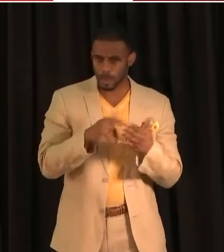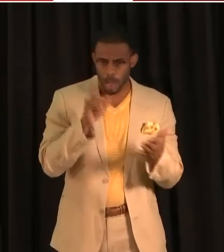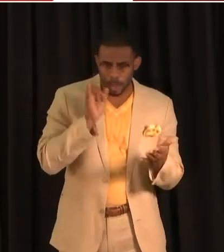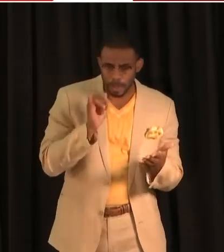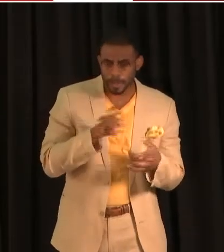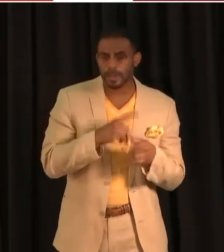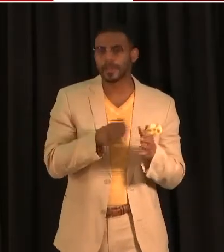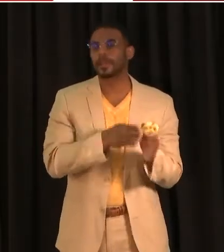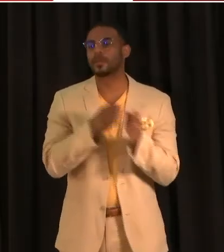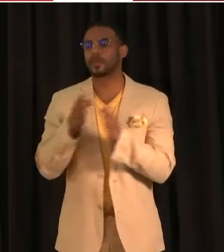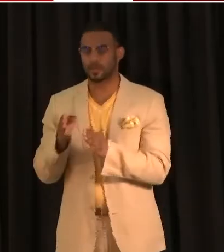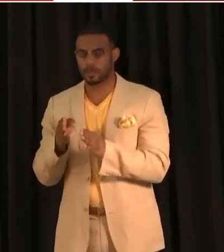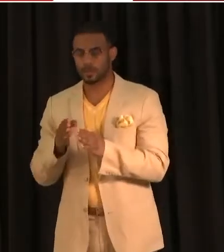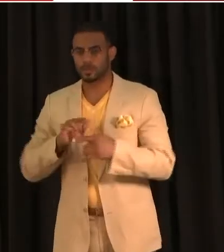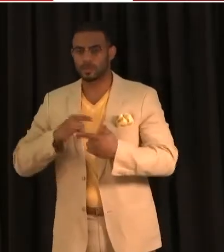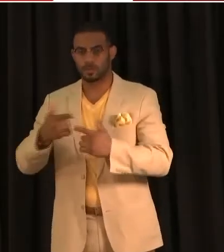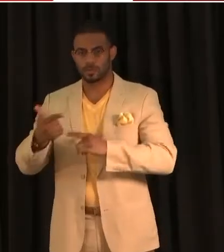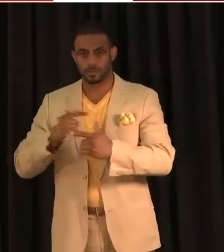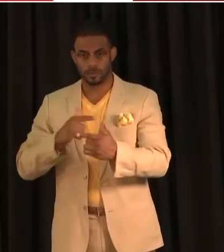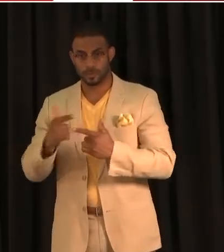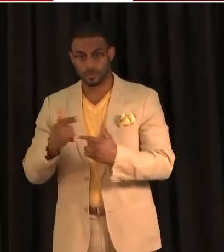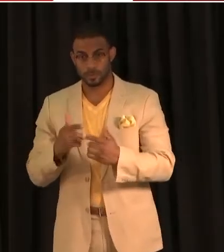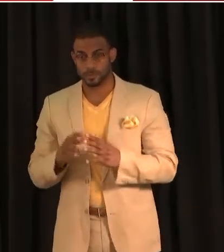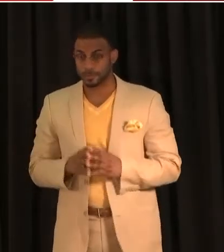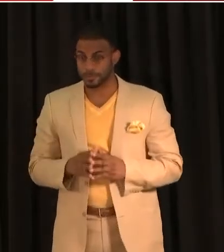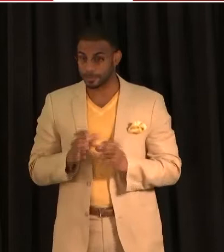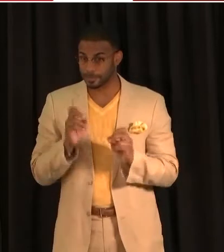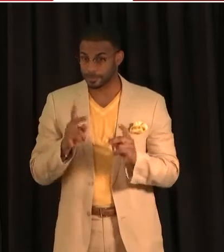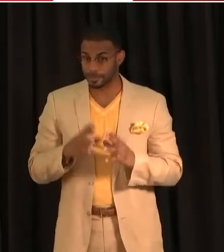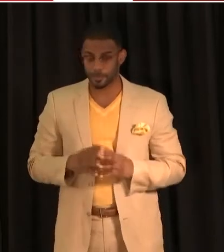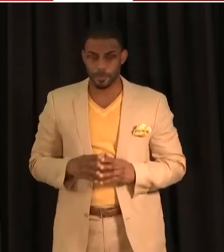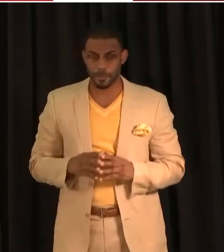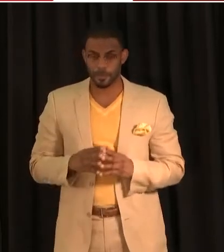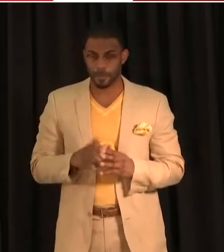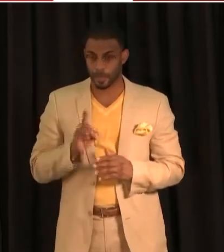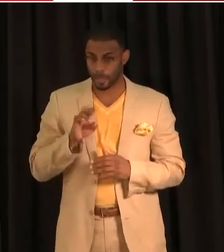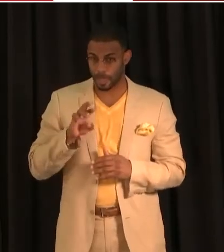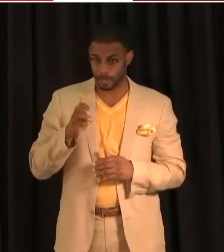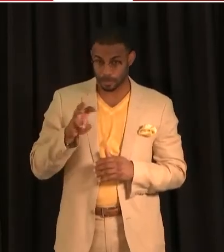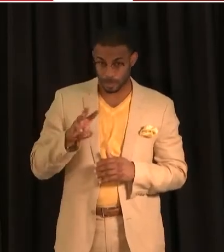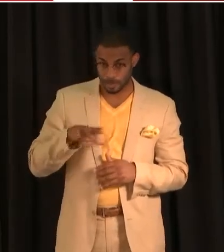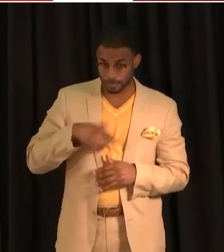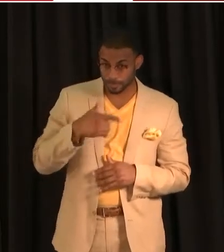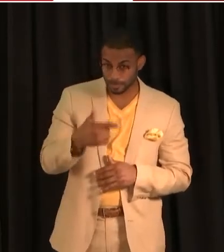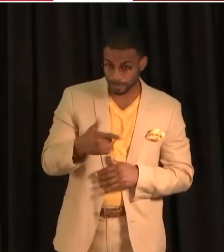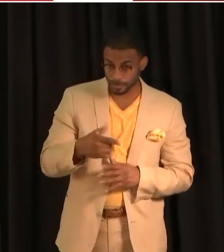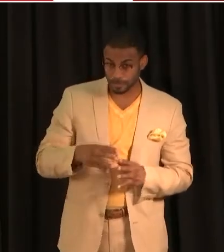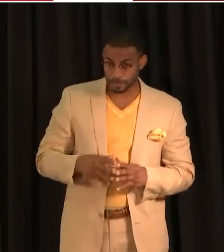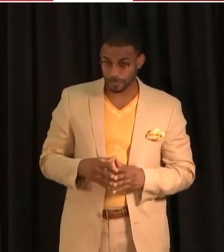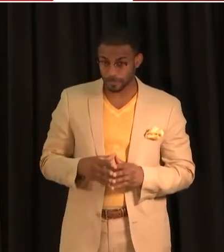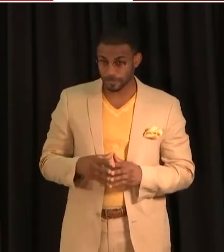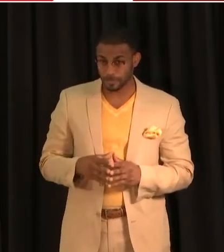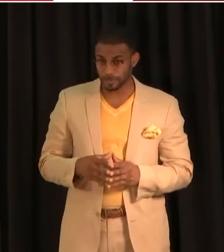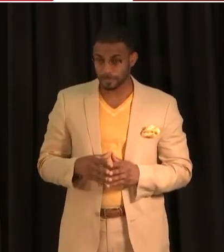district, and then we will go into a question and answer portion of the program. So, Dr. Shaw?